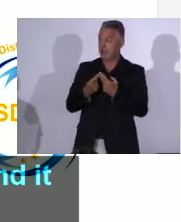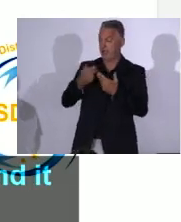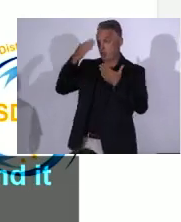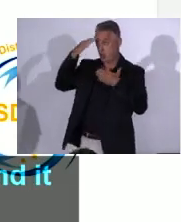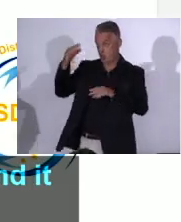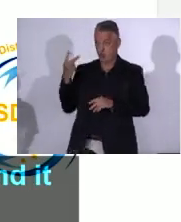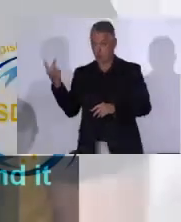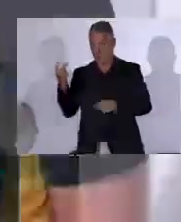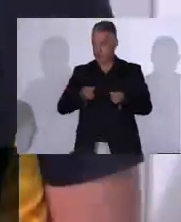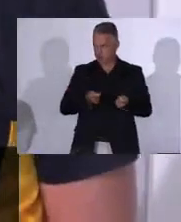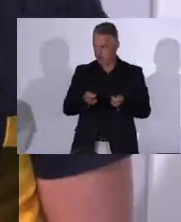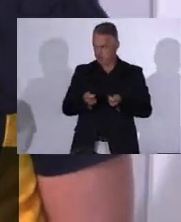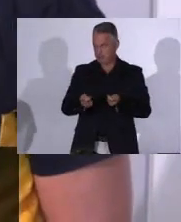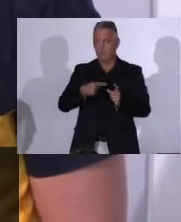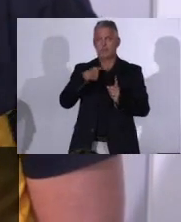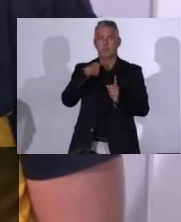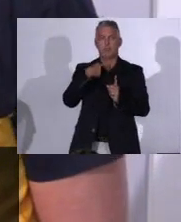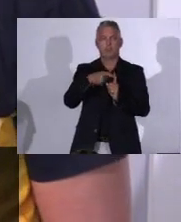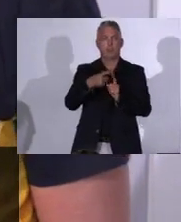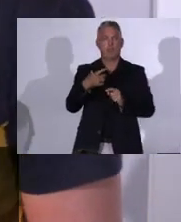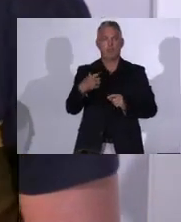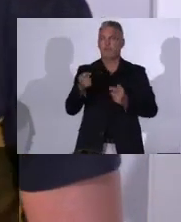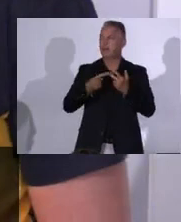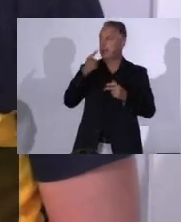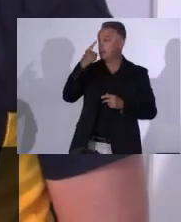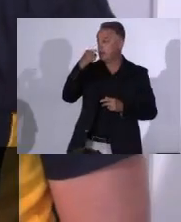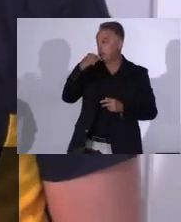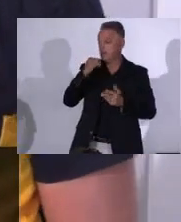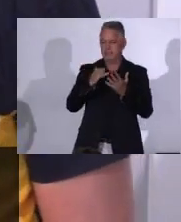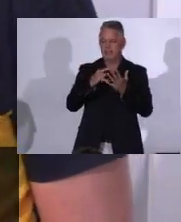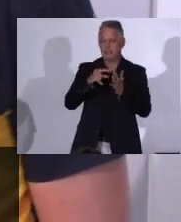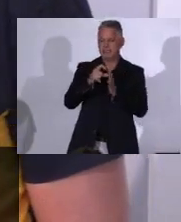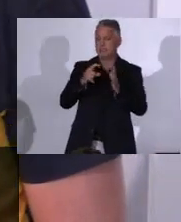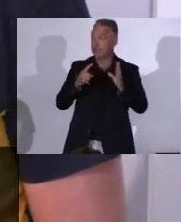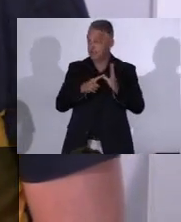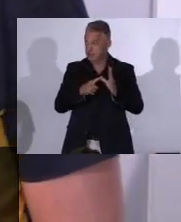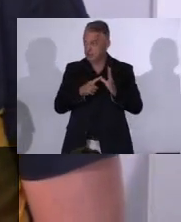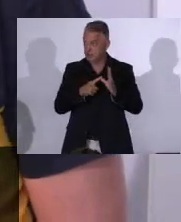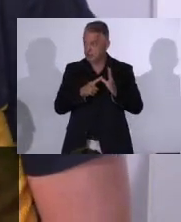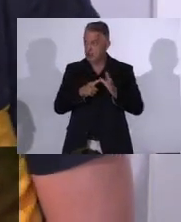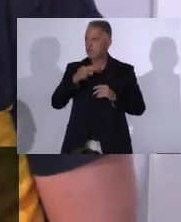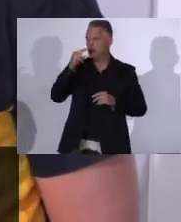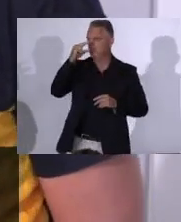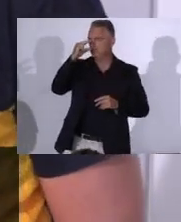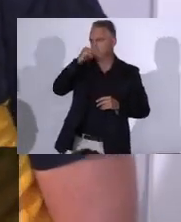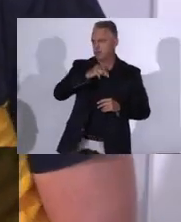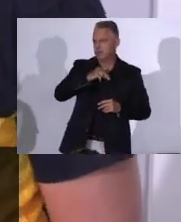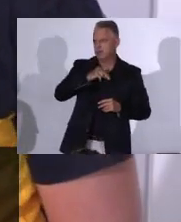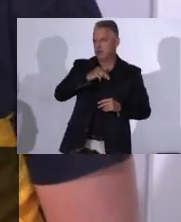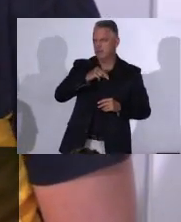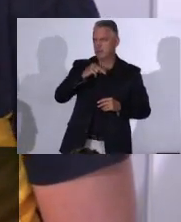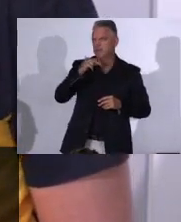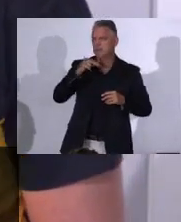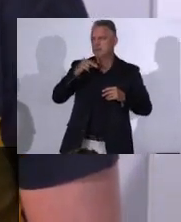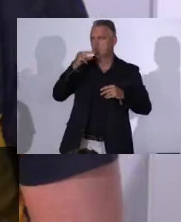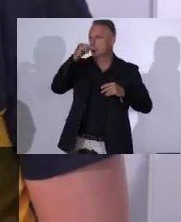who run that, but we also have brought in support through CEDA. So we have some young youth